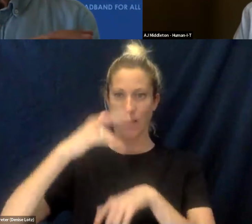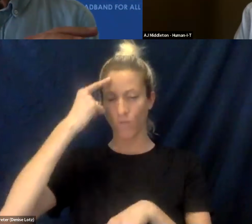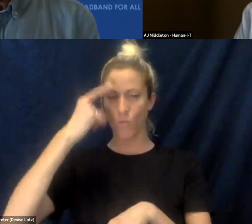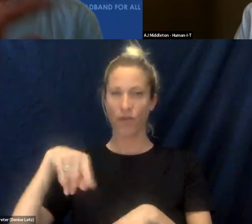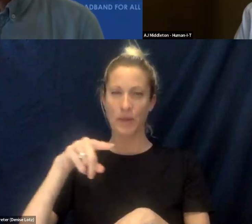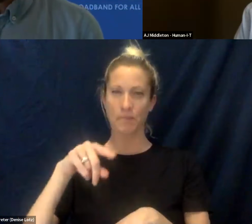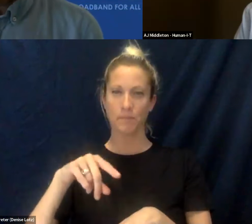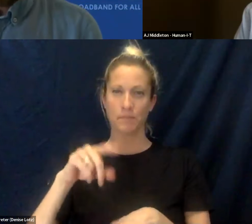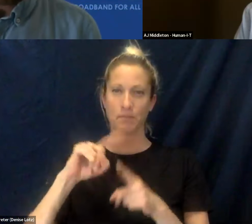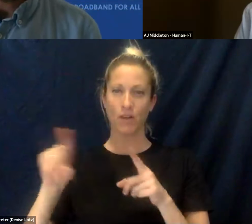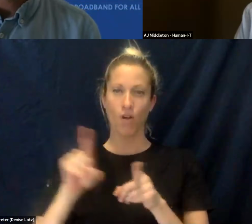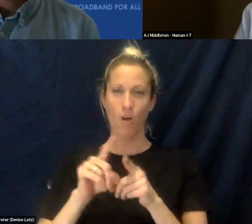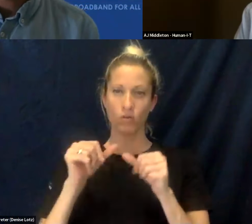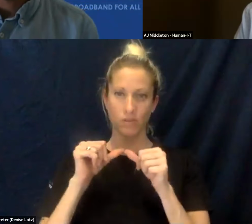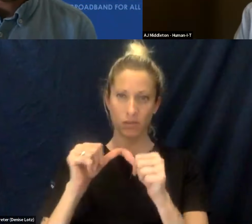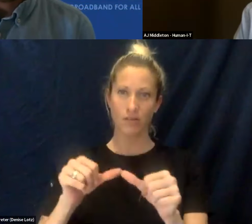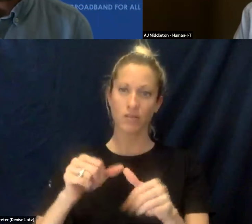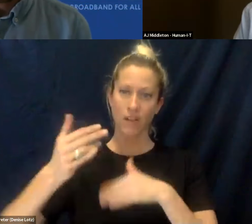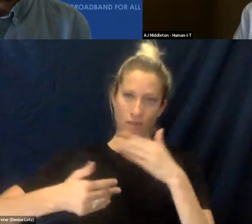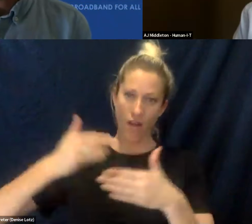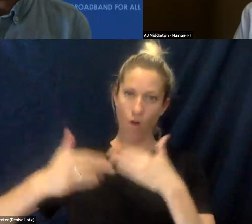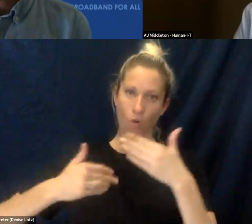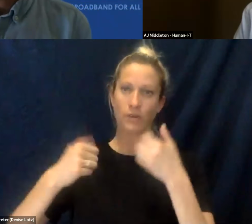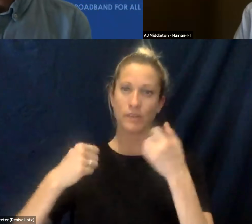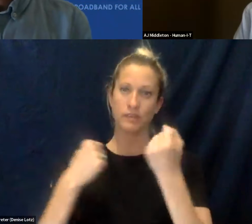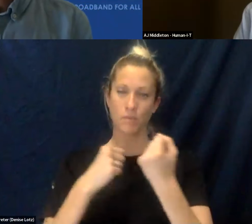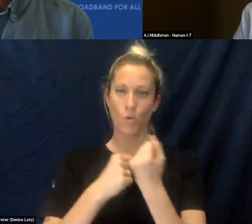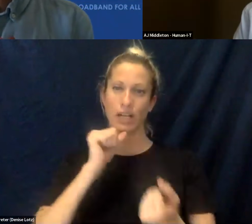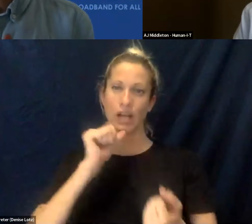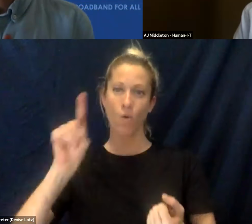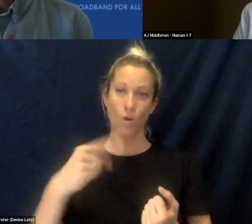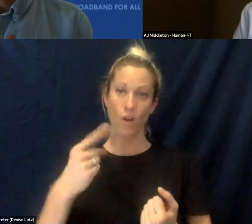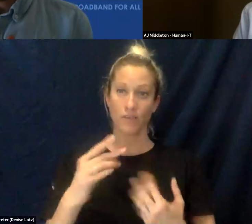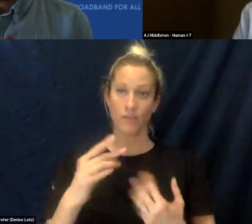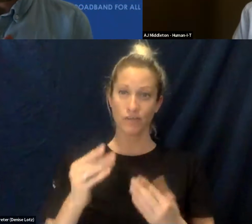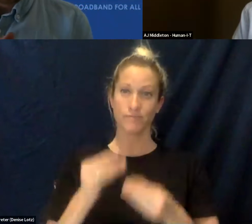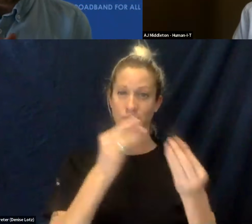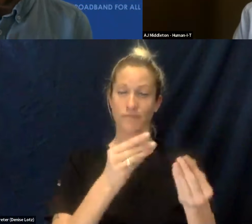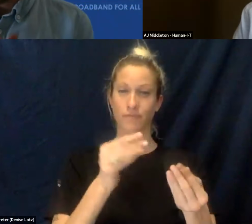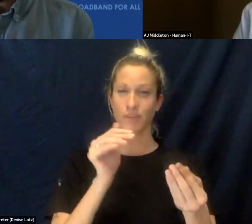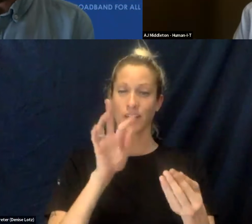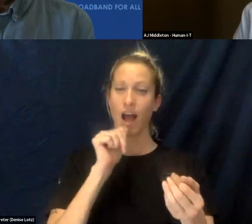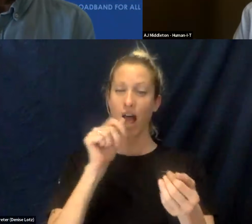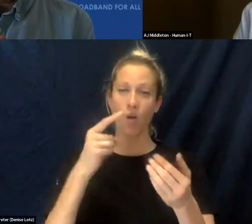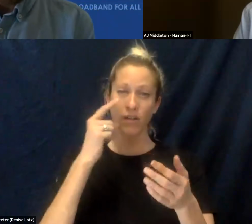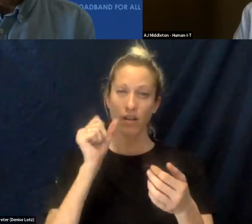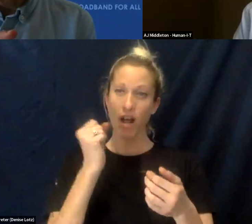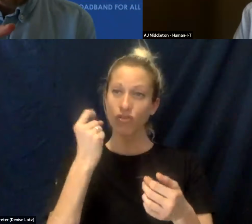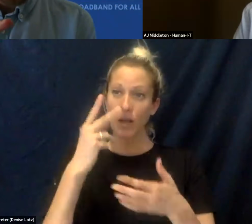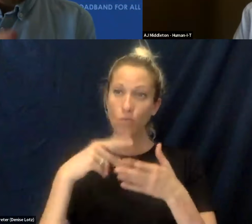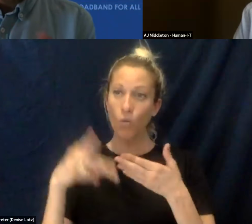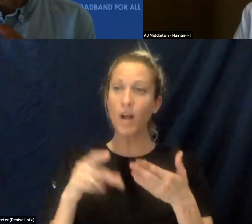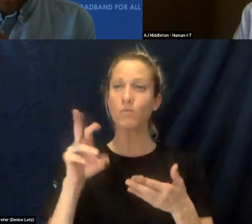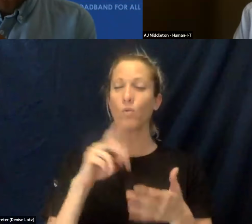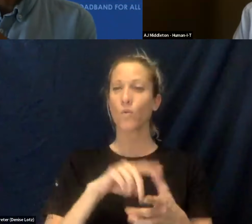but keep going where it's all the ongoing support of not just digital navigation of understanding the programs or